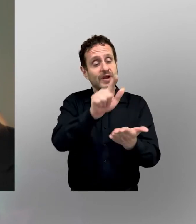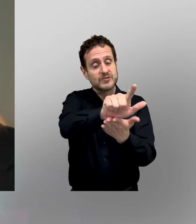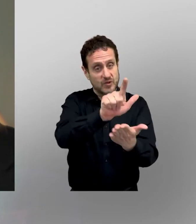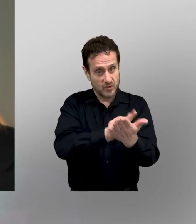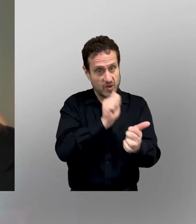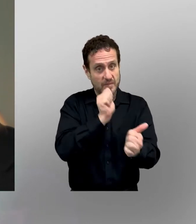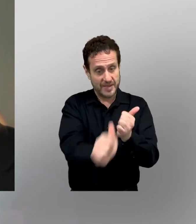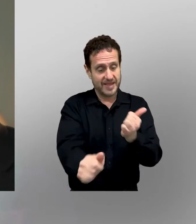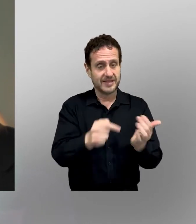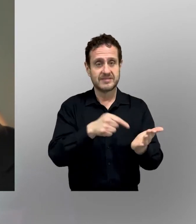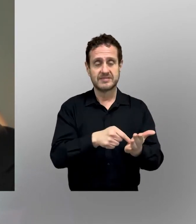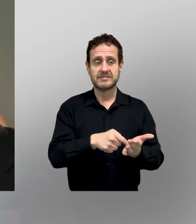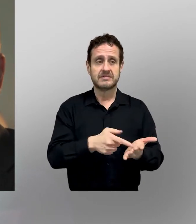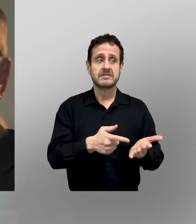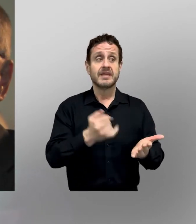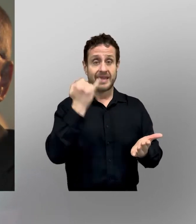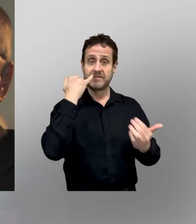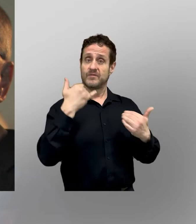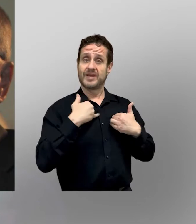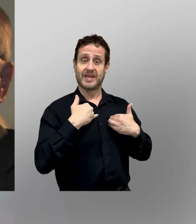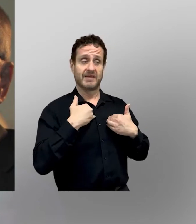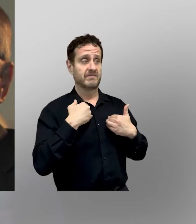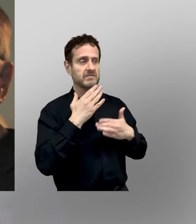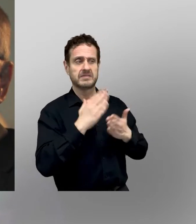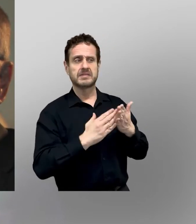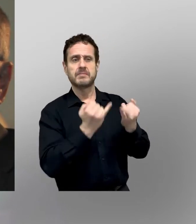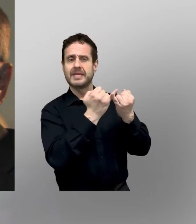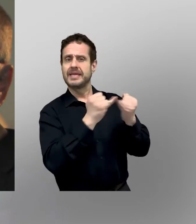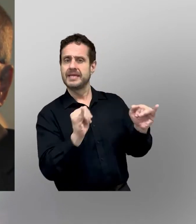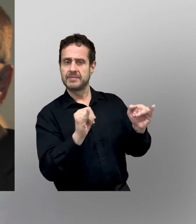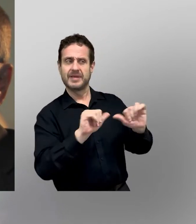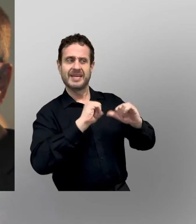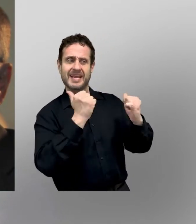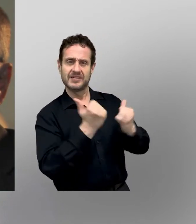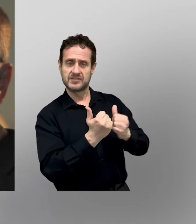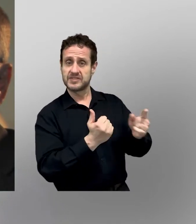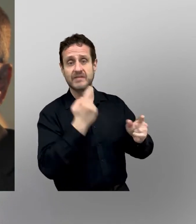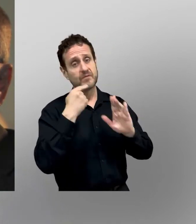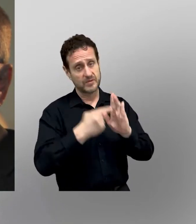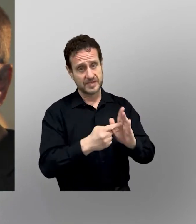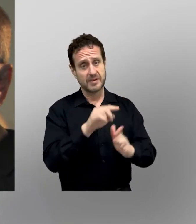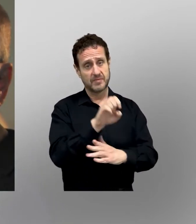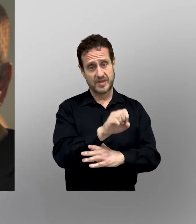is in legislation. And having an outside